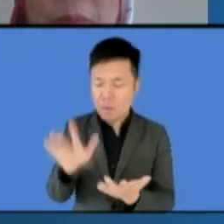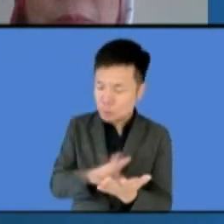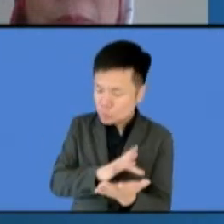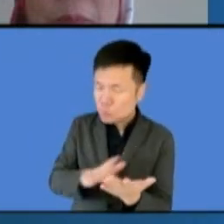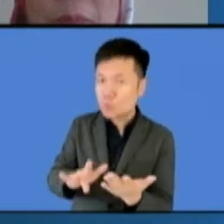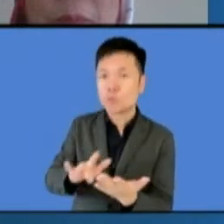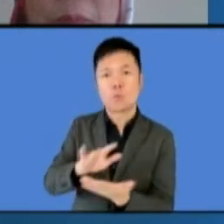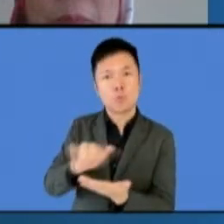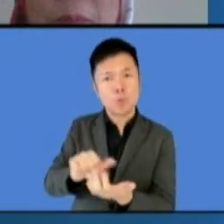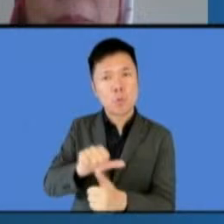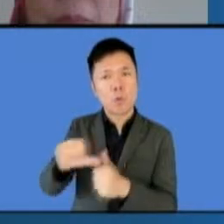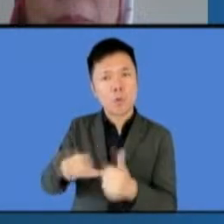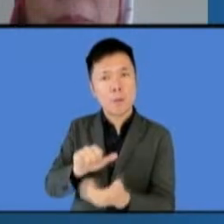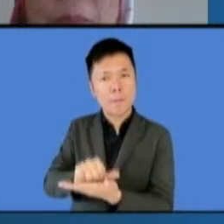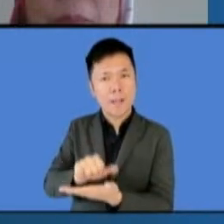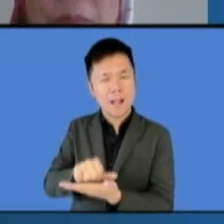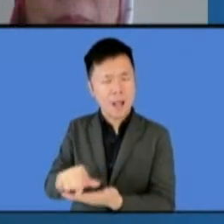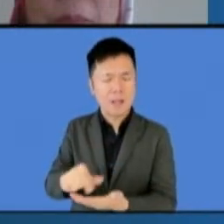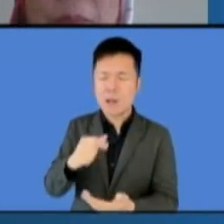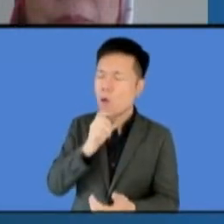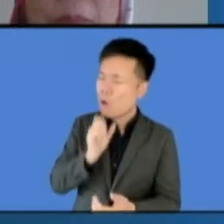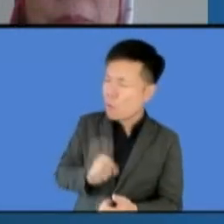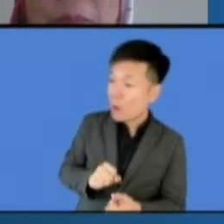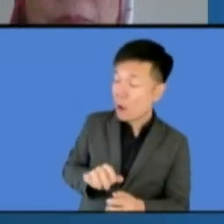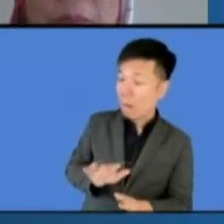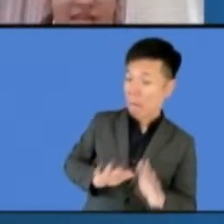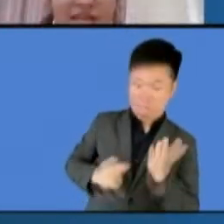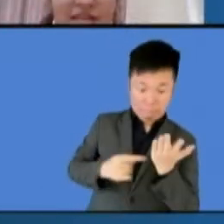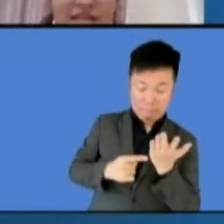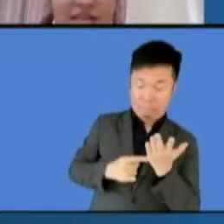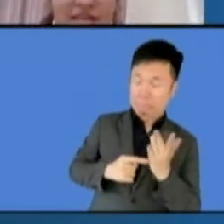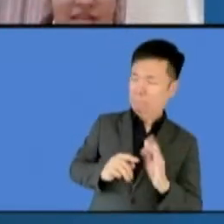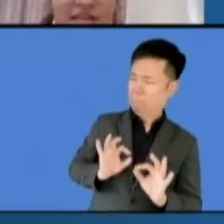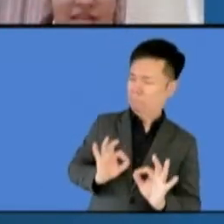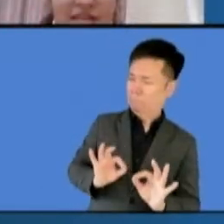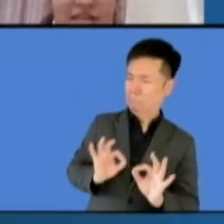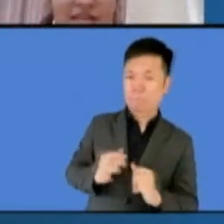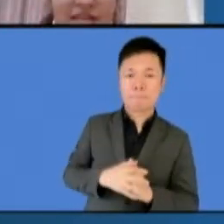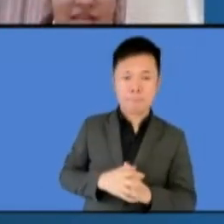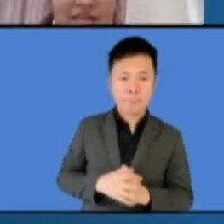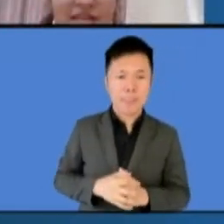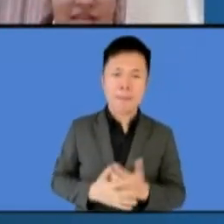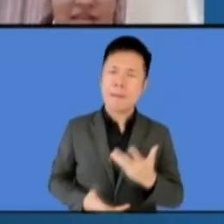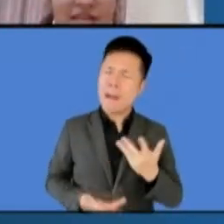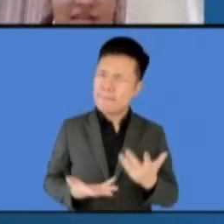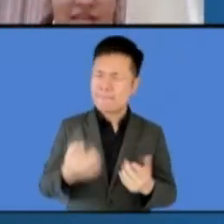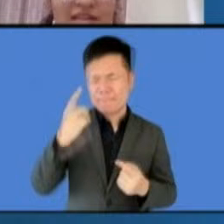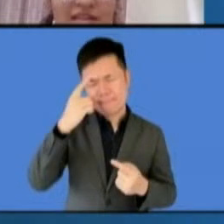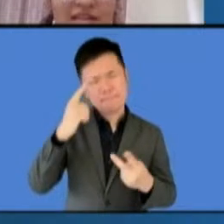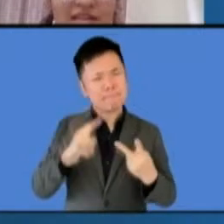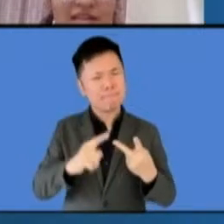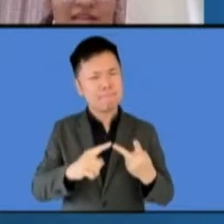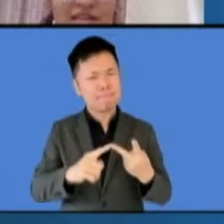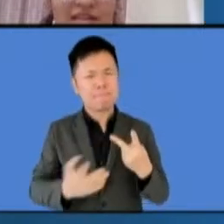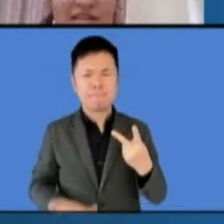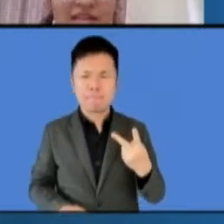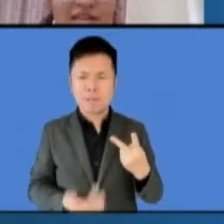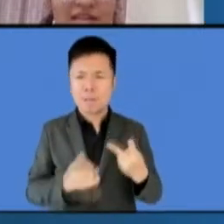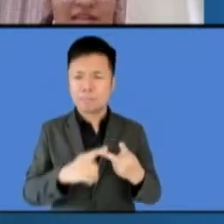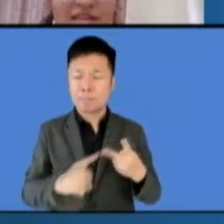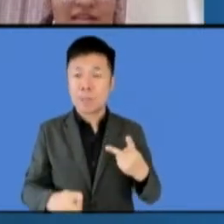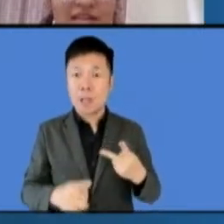them stay connected and reduce the fear of technology. That may be encouraged to be conducted is